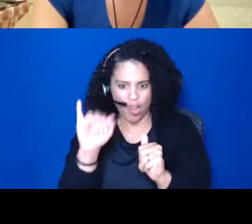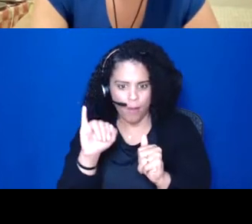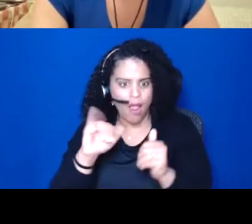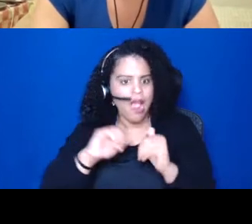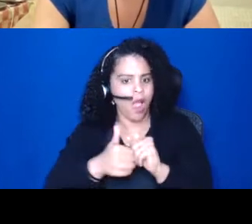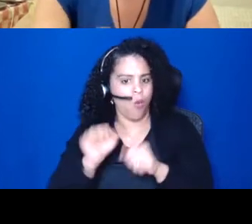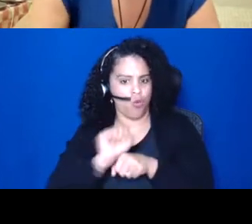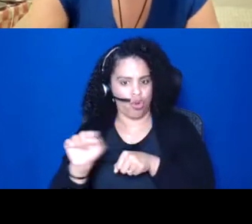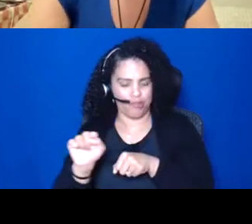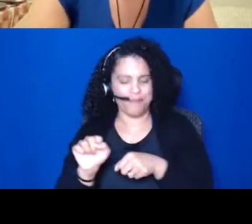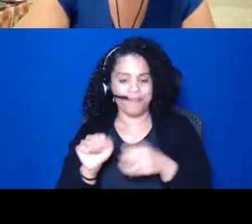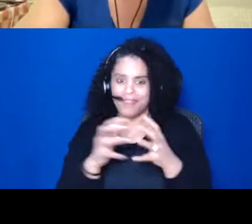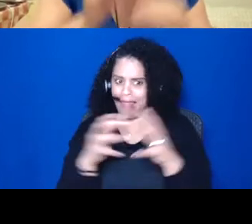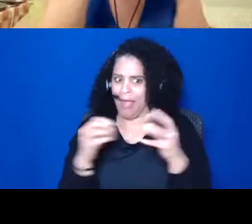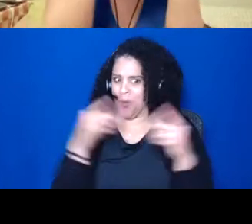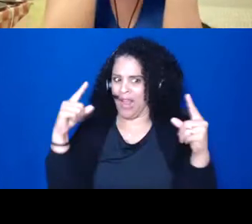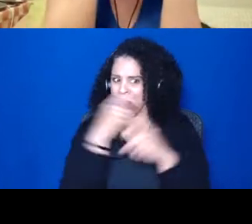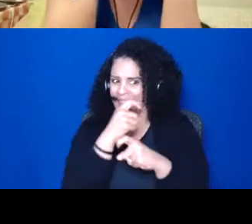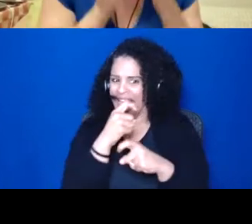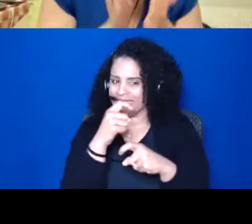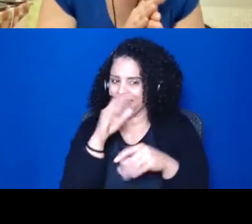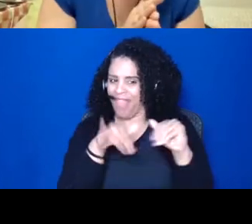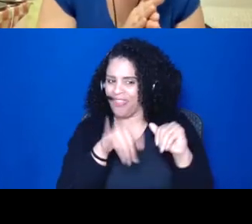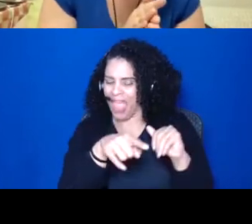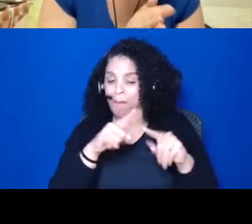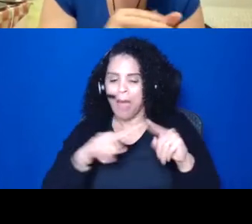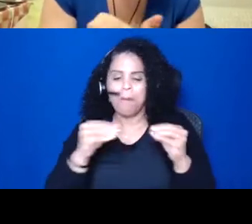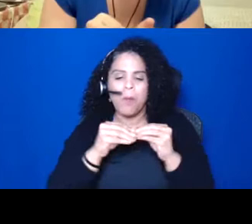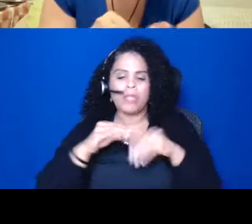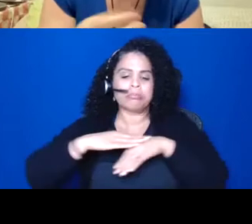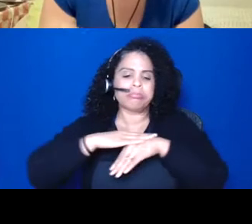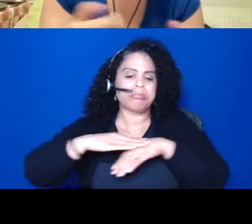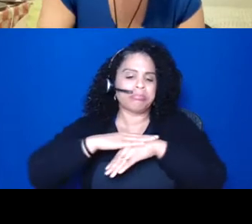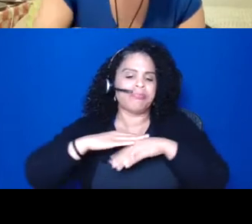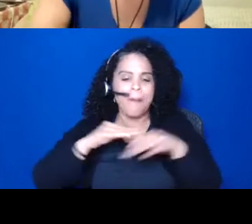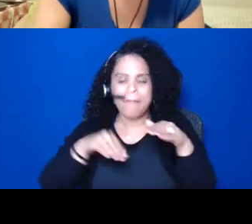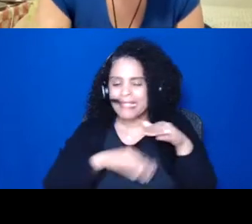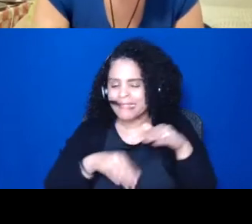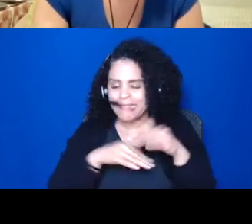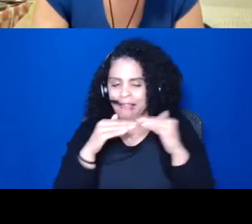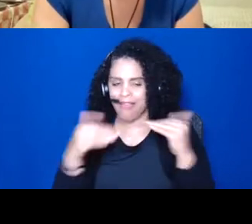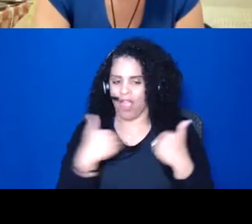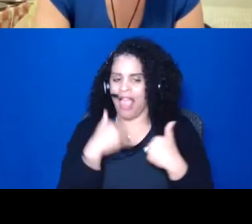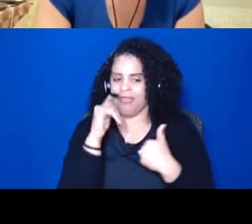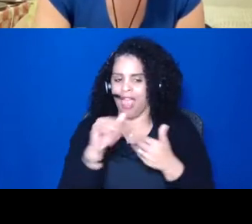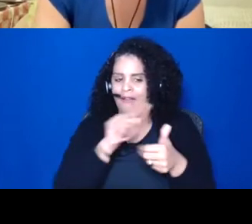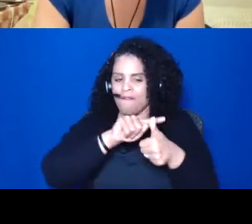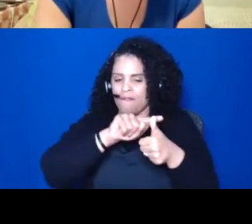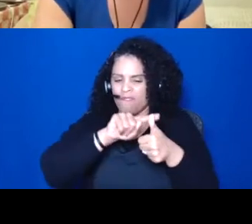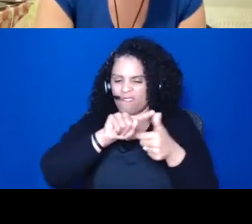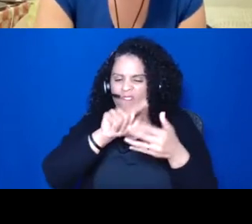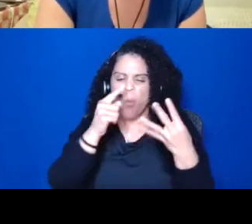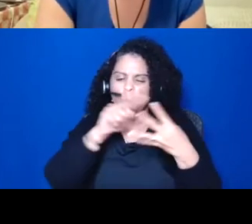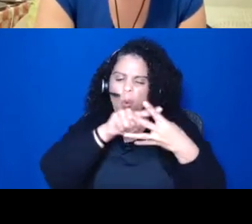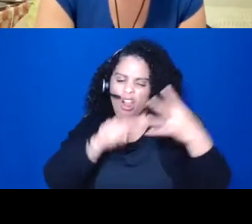It is a lot more complex than that, but at a very basic level, it has those four steps. One thing